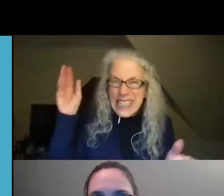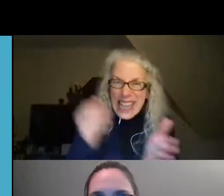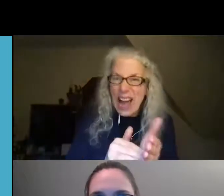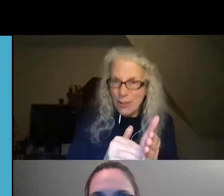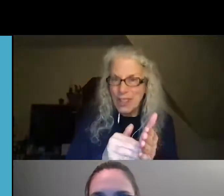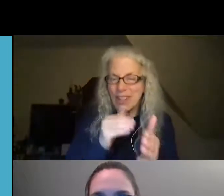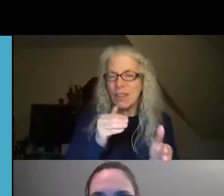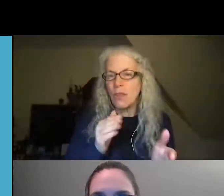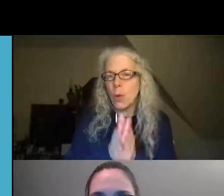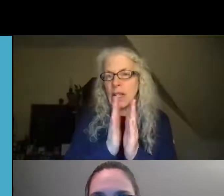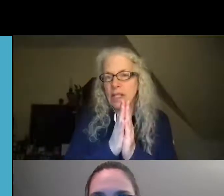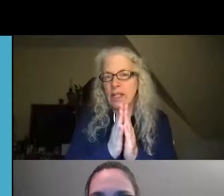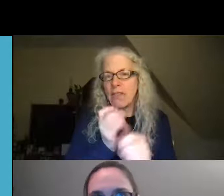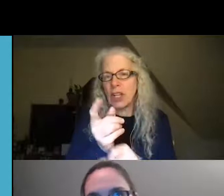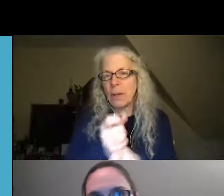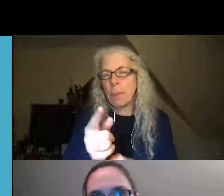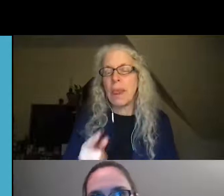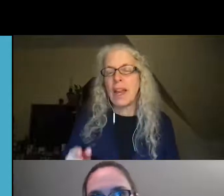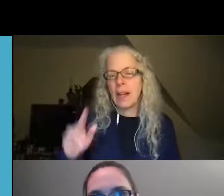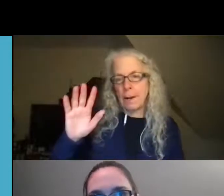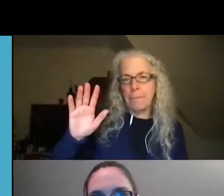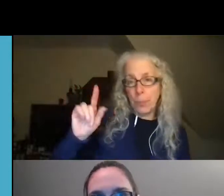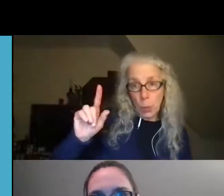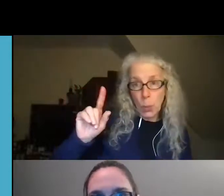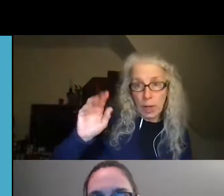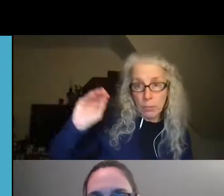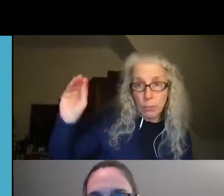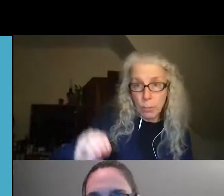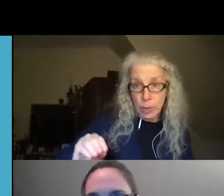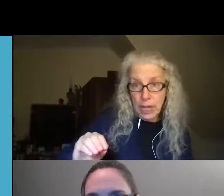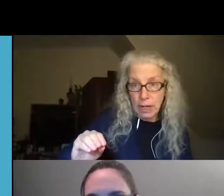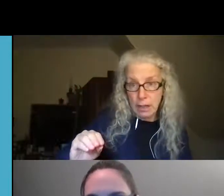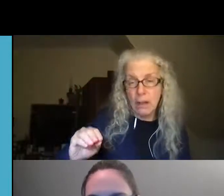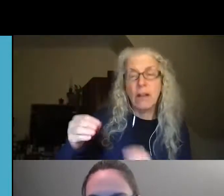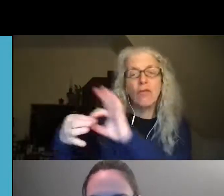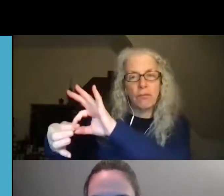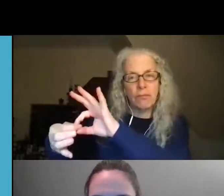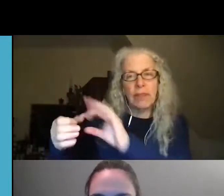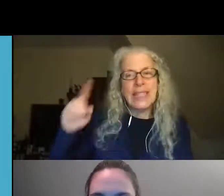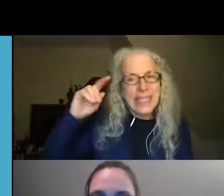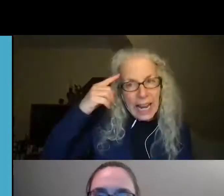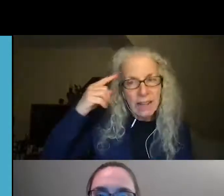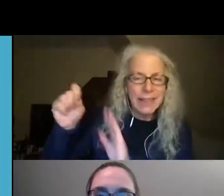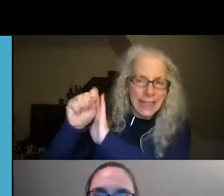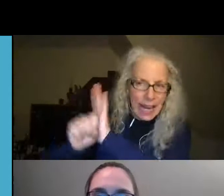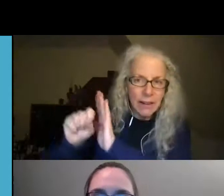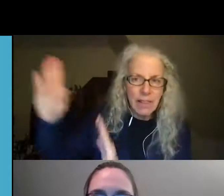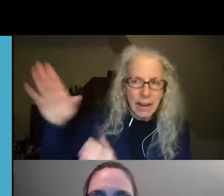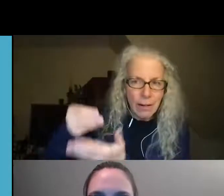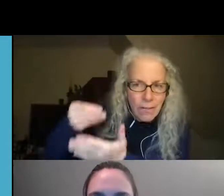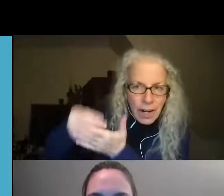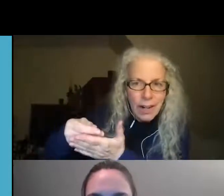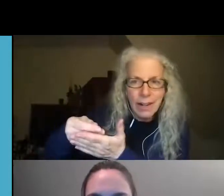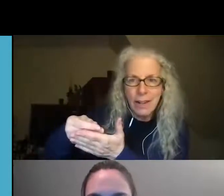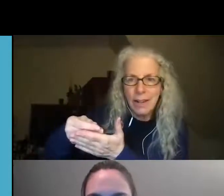25% of that, or 20% of that being state requests, state-funded requests, and the